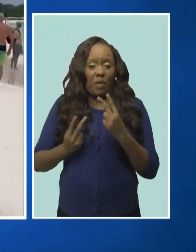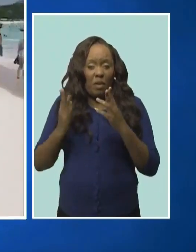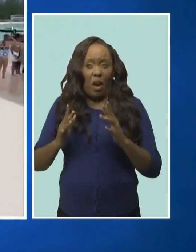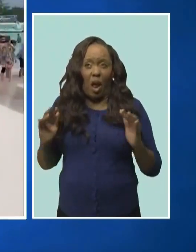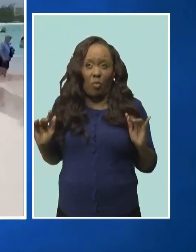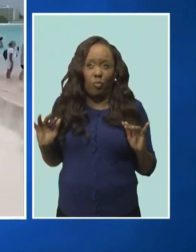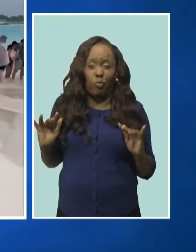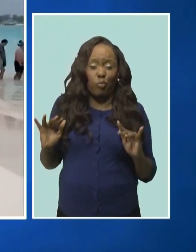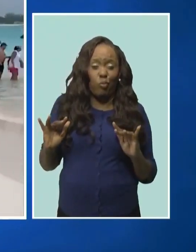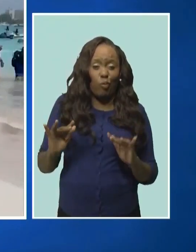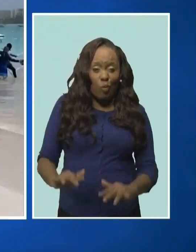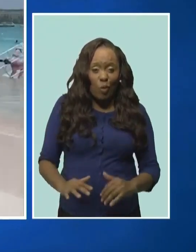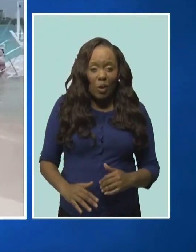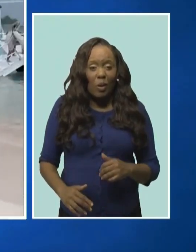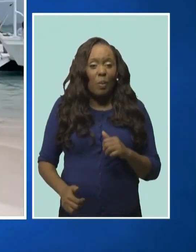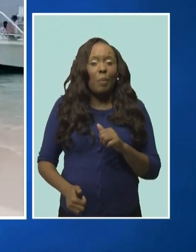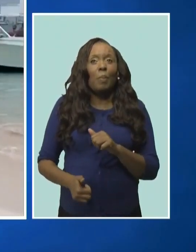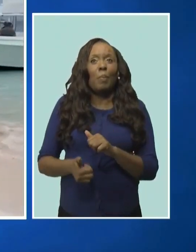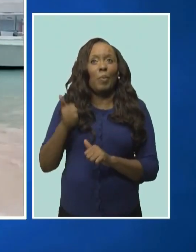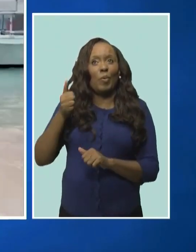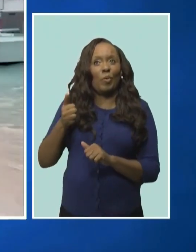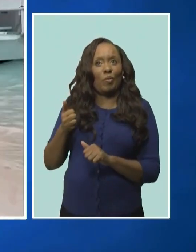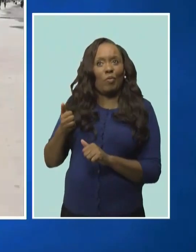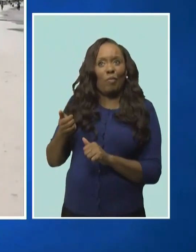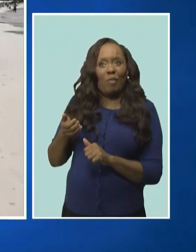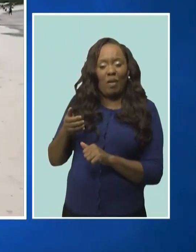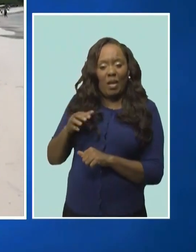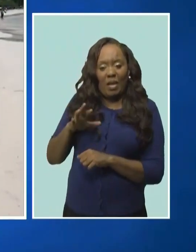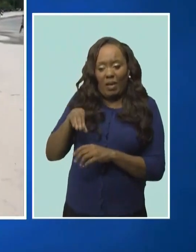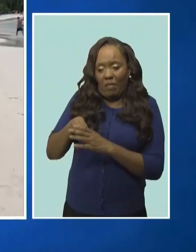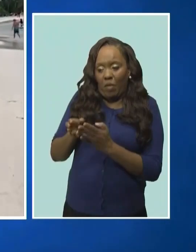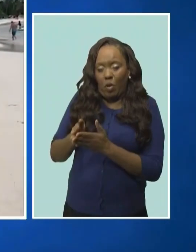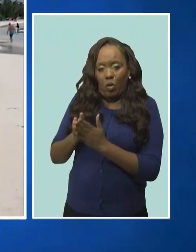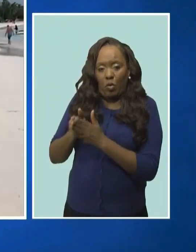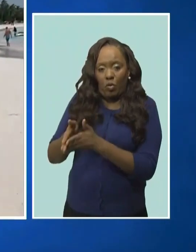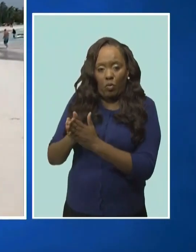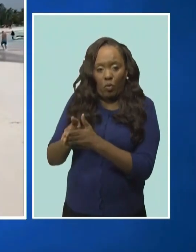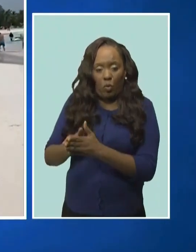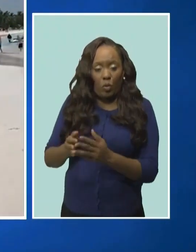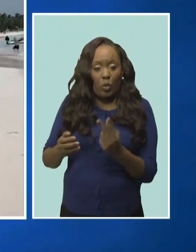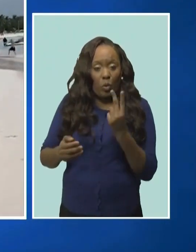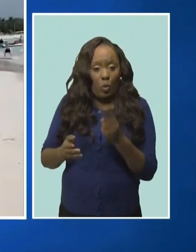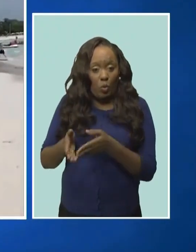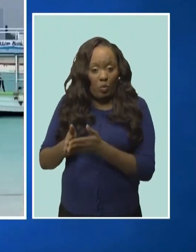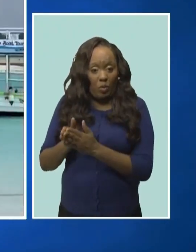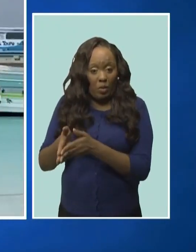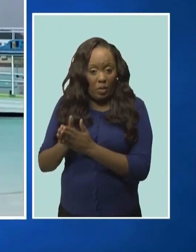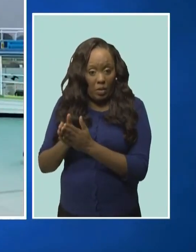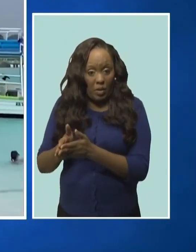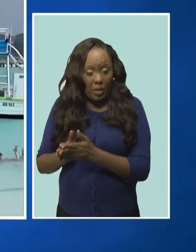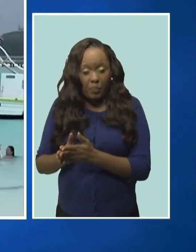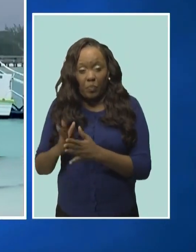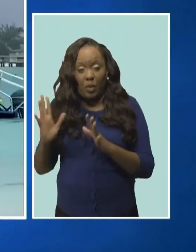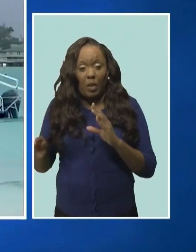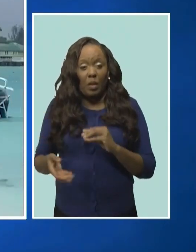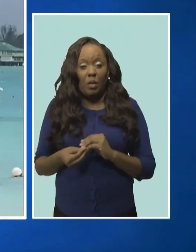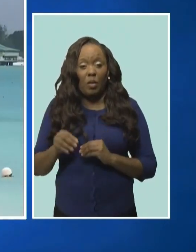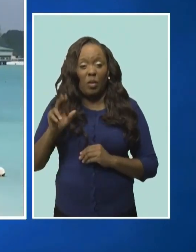beach, most of them cruise passengers from 2 ships, P&O Cruises Britannia, which called